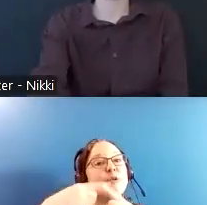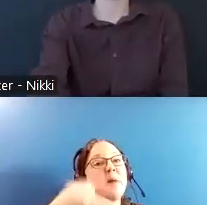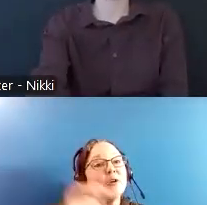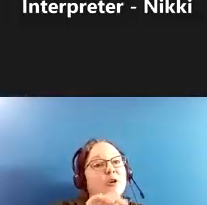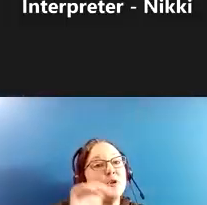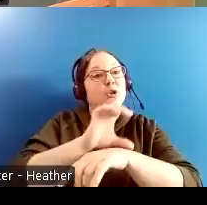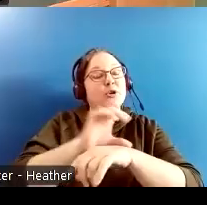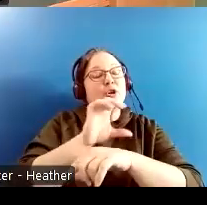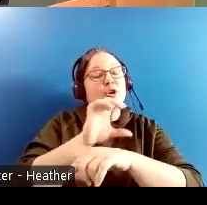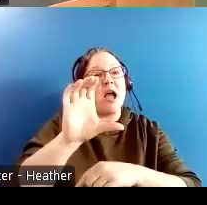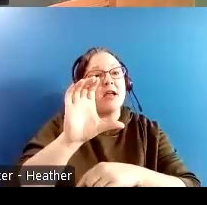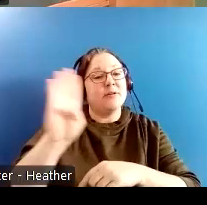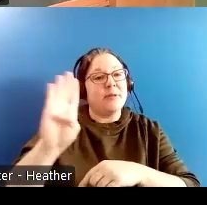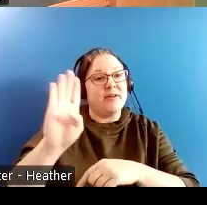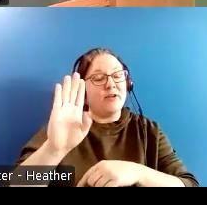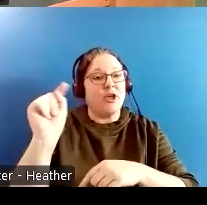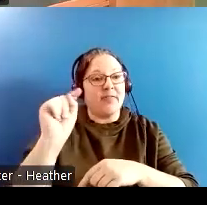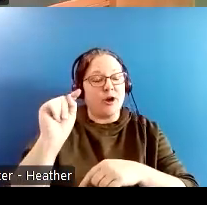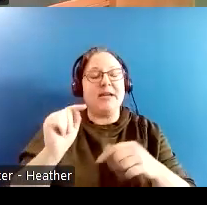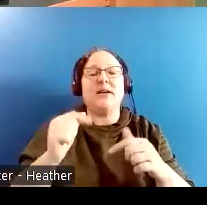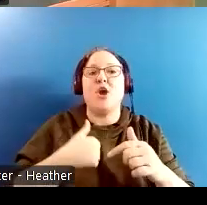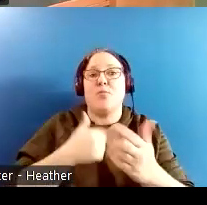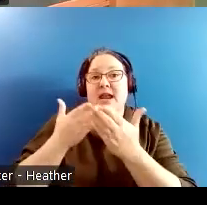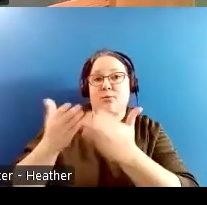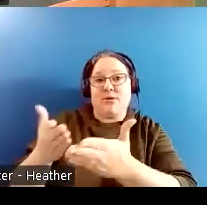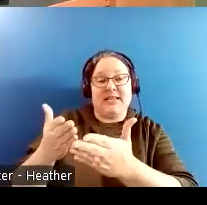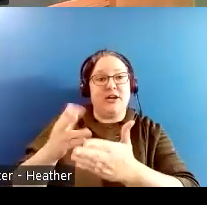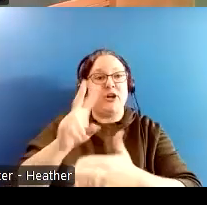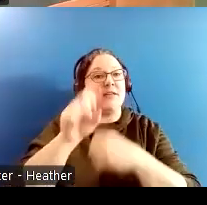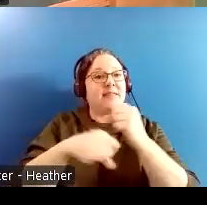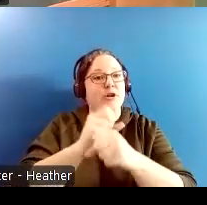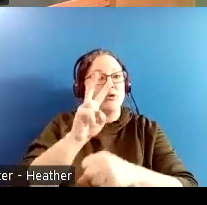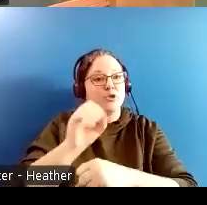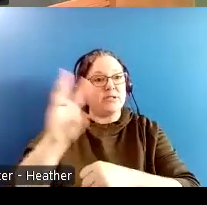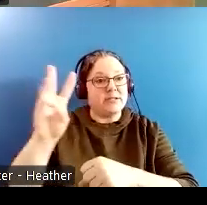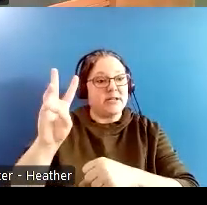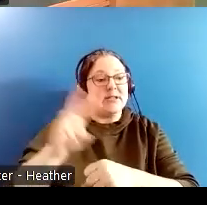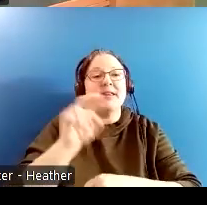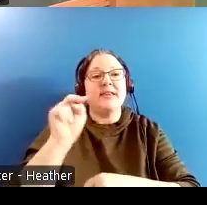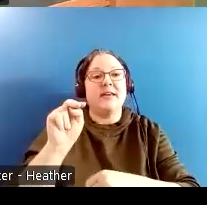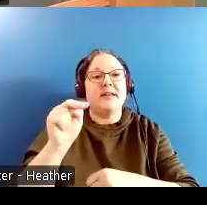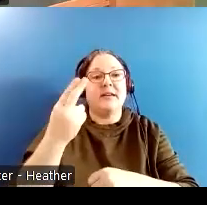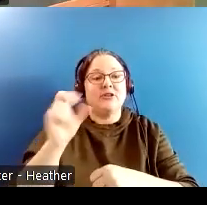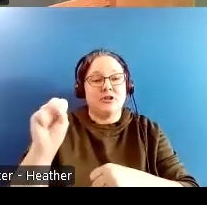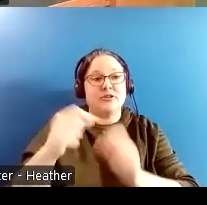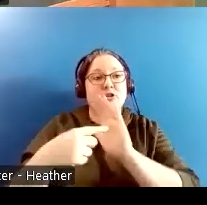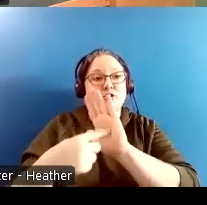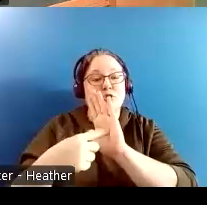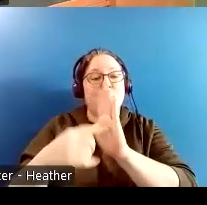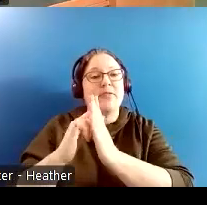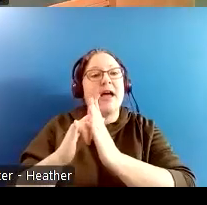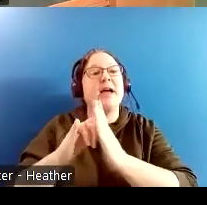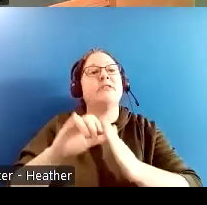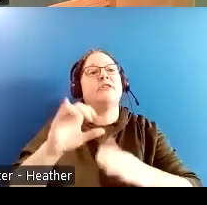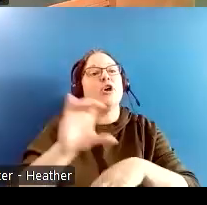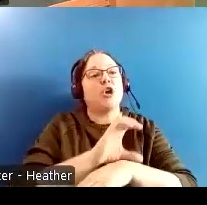earlier in 2006, the NHS had come out with a report showing that computerized cognitive behavioral therapy,